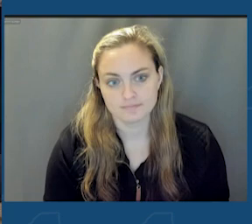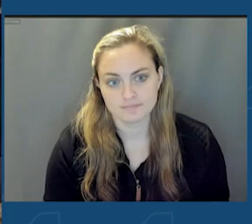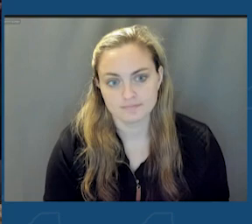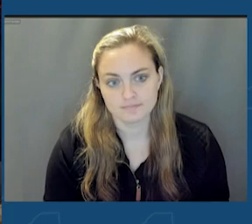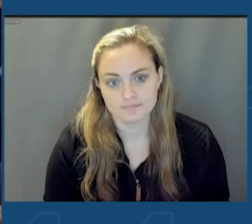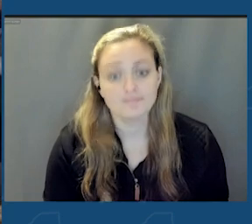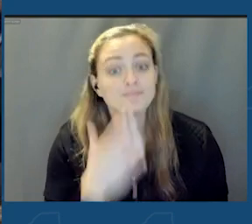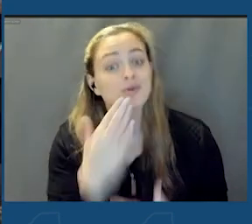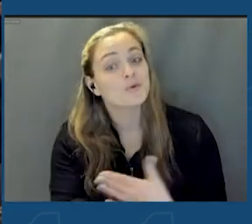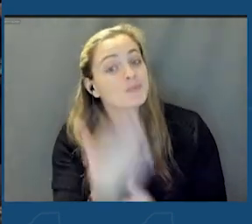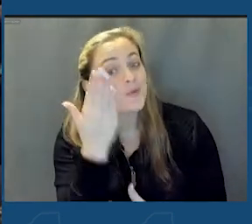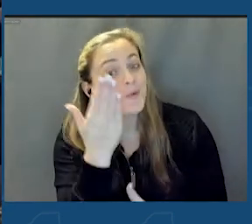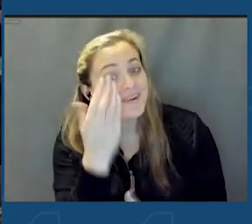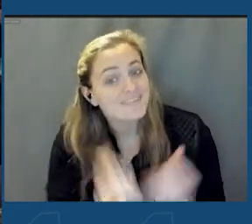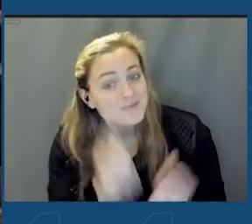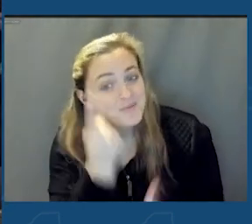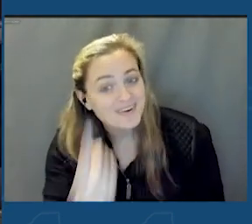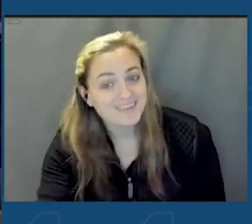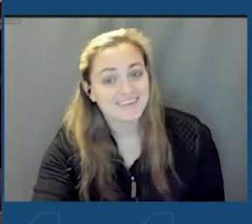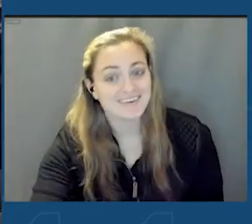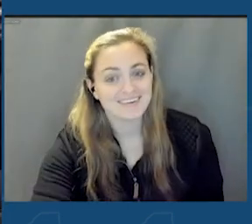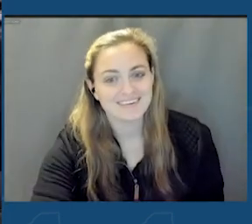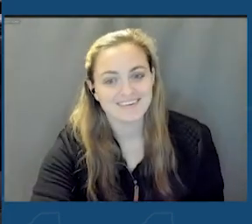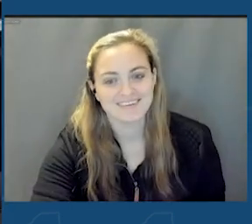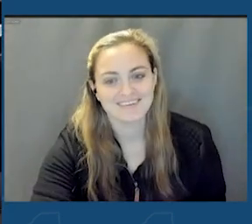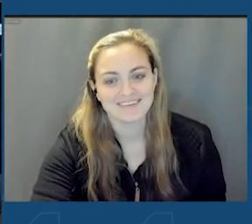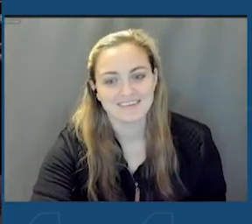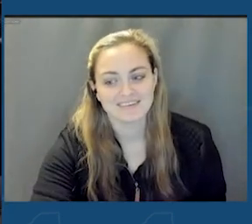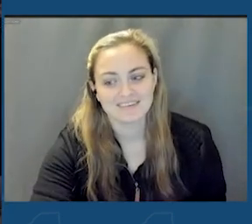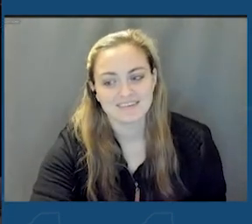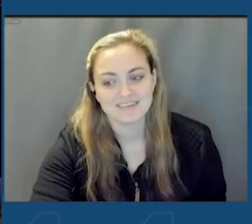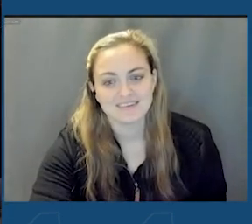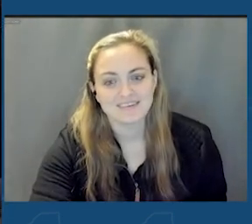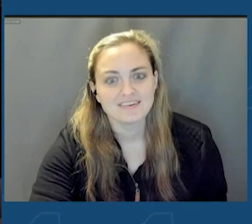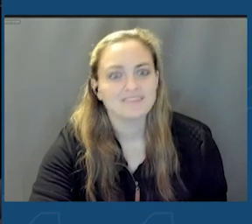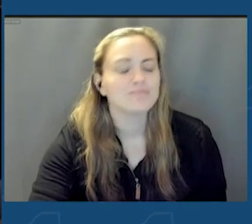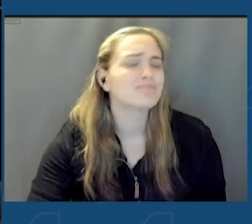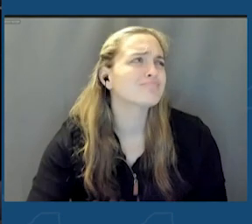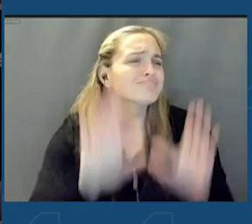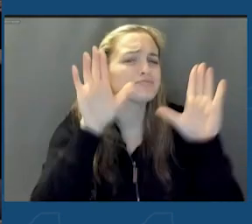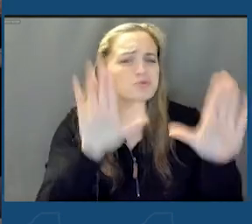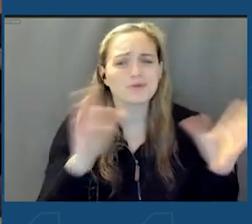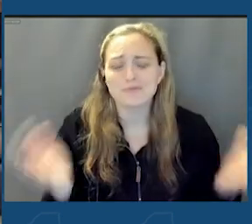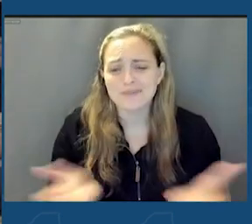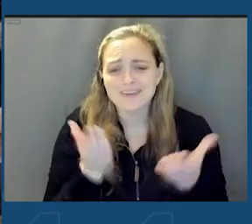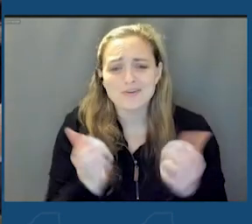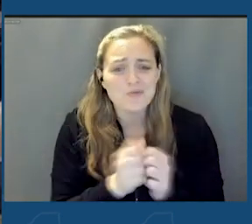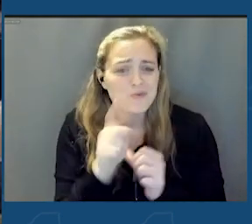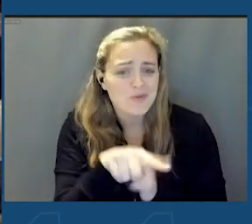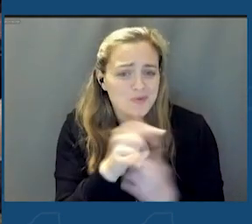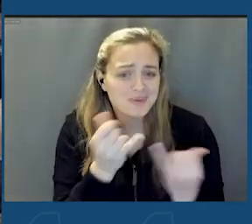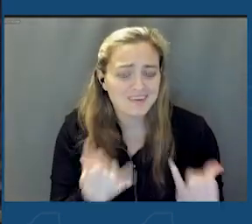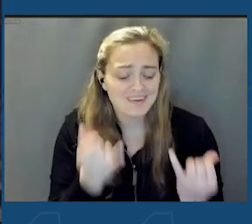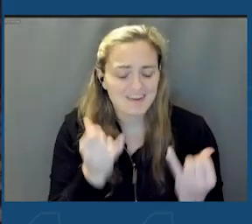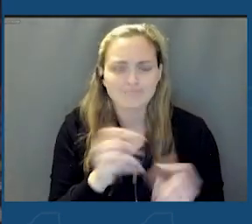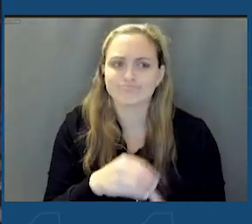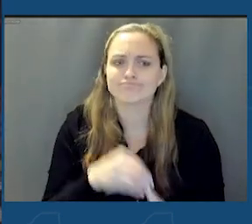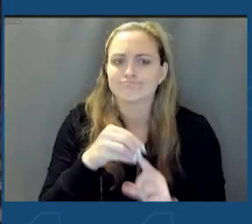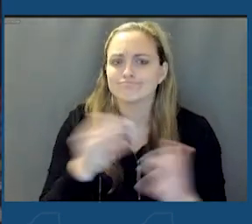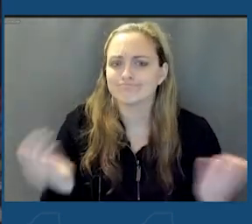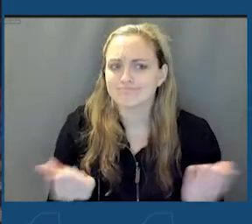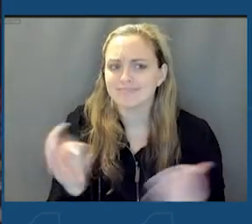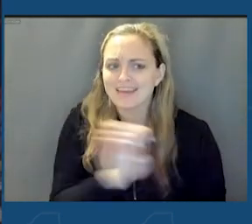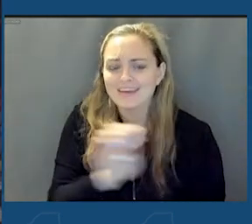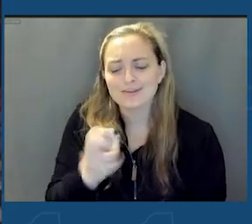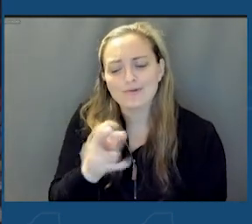Good morning, everyone. It is so great to be here with you today, especially here in East